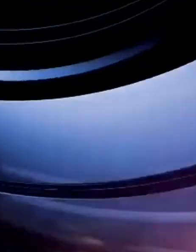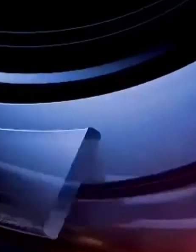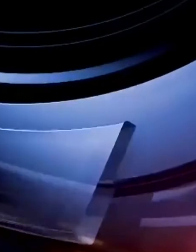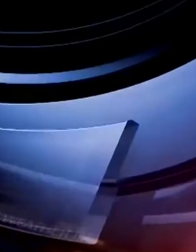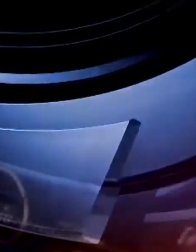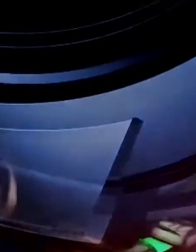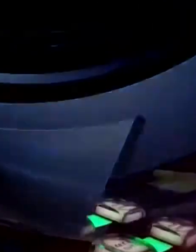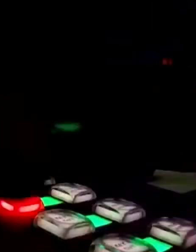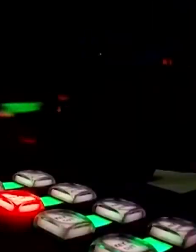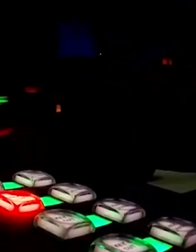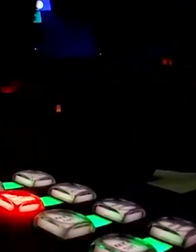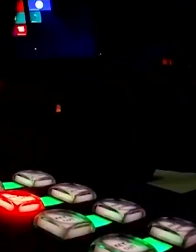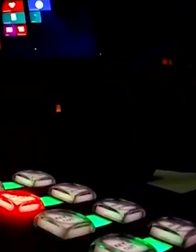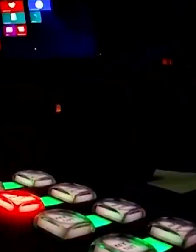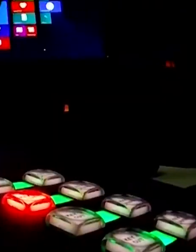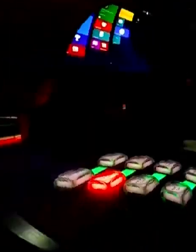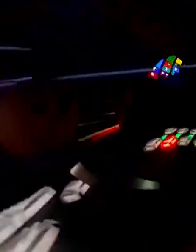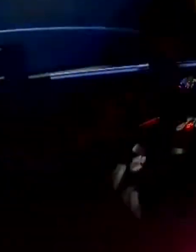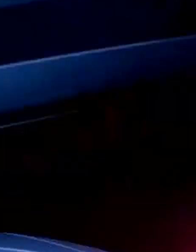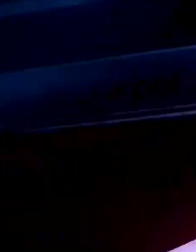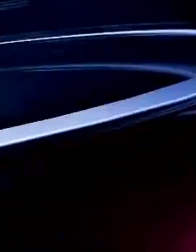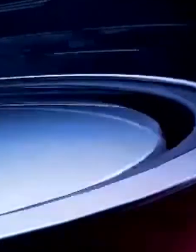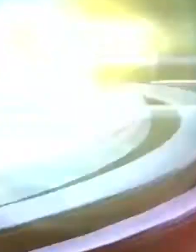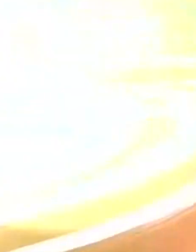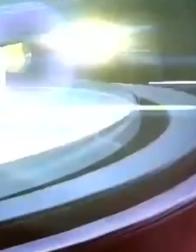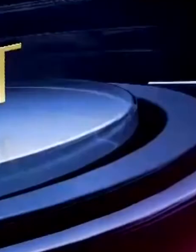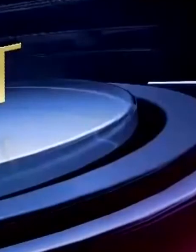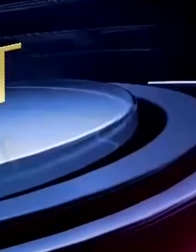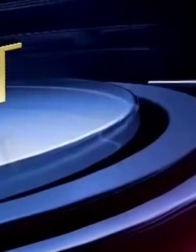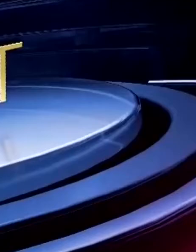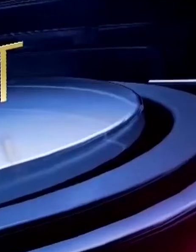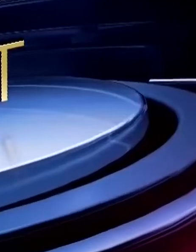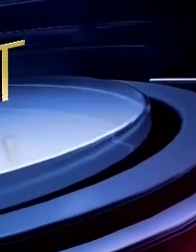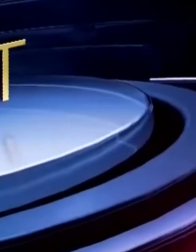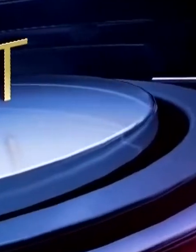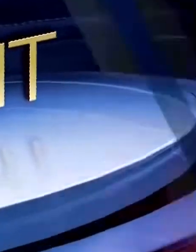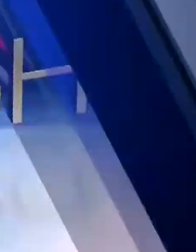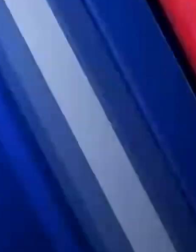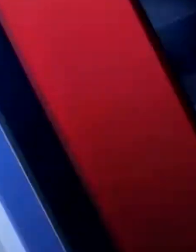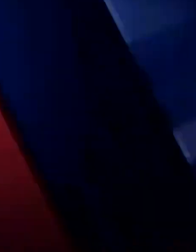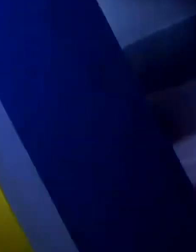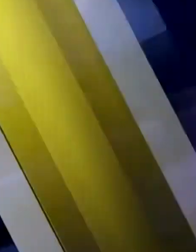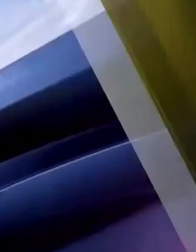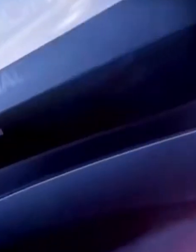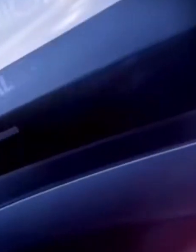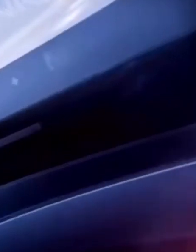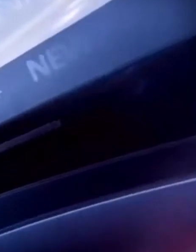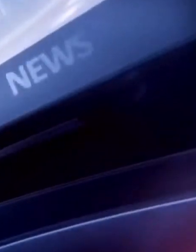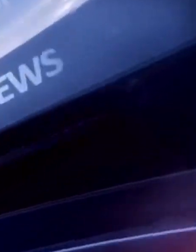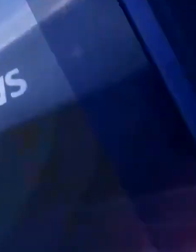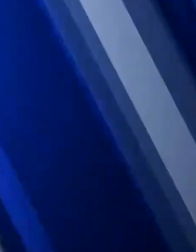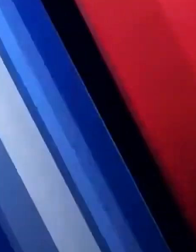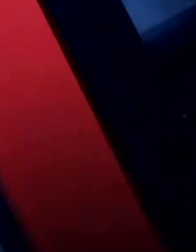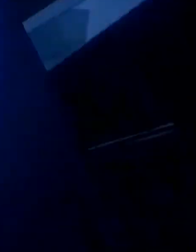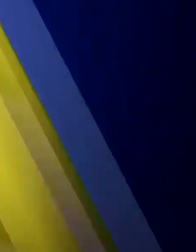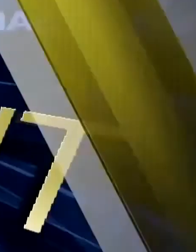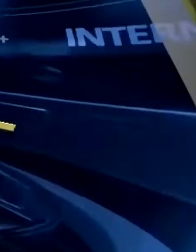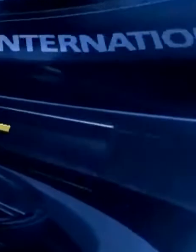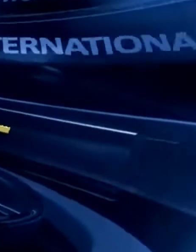Broadcasting from our studios in the Pine St. Michael, this is CBC NewsNight, starting now.